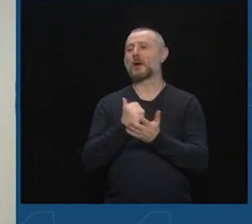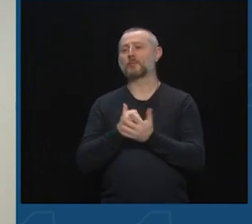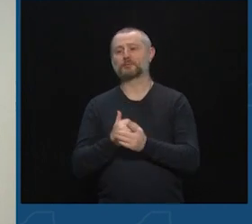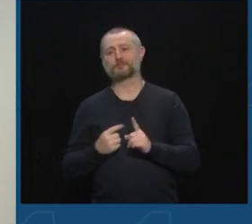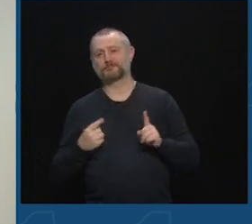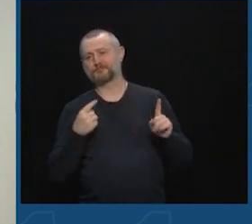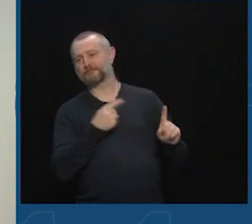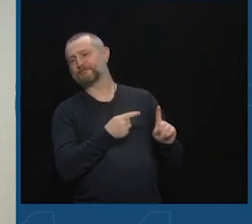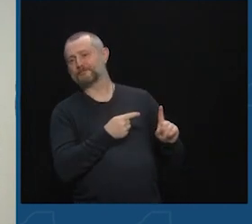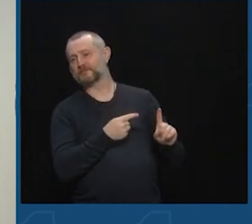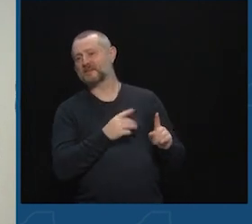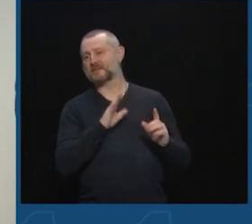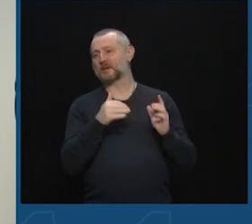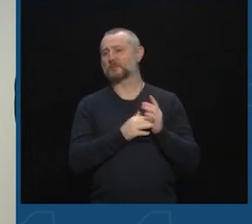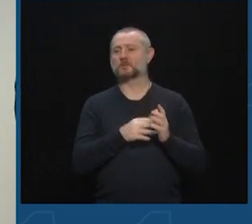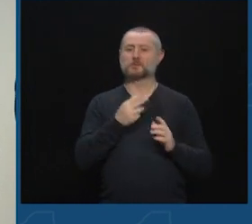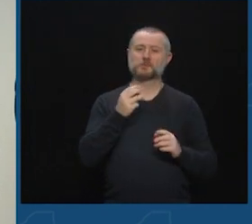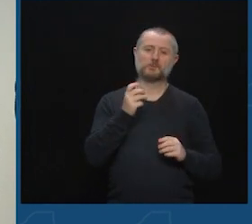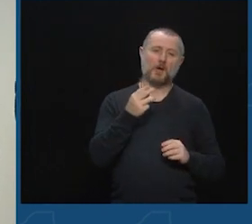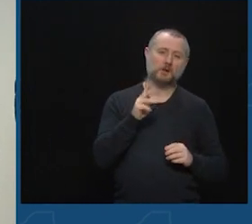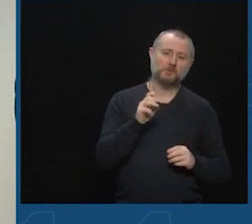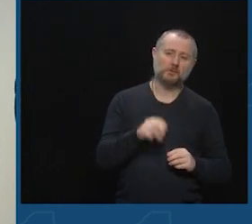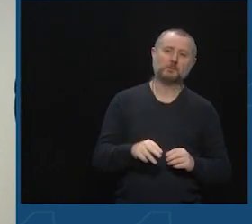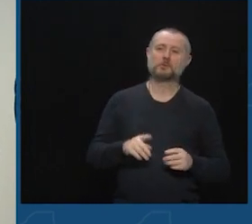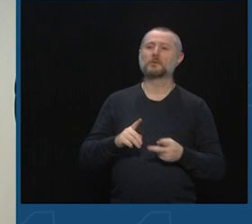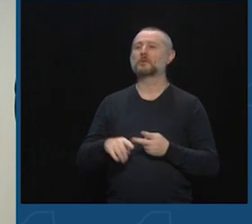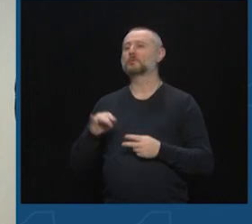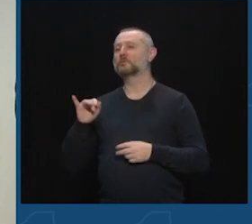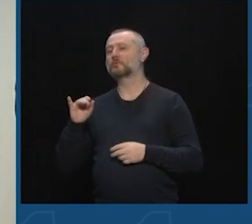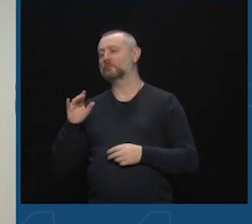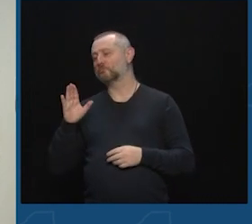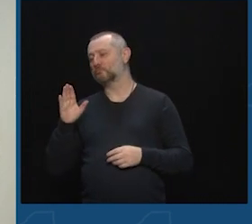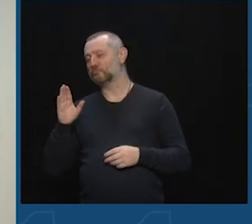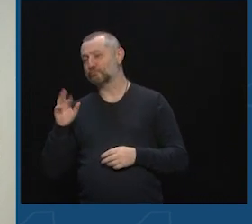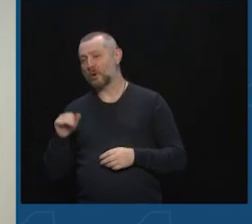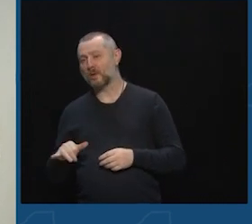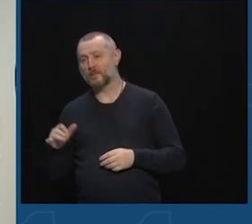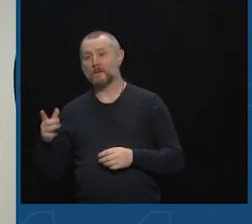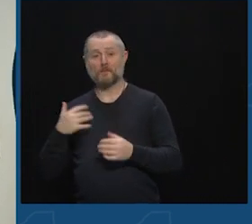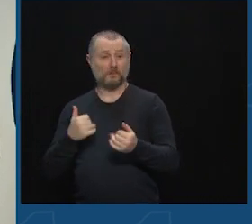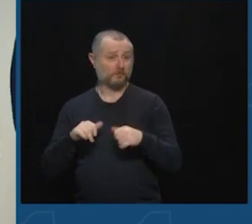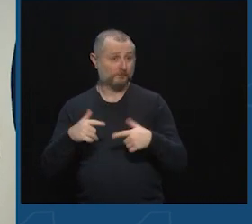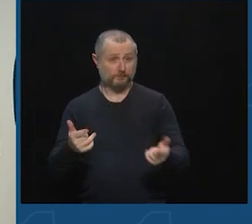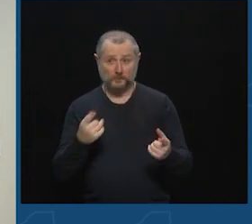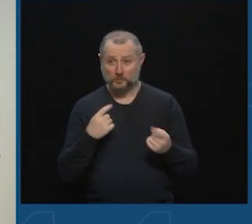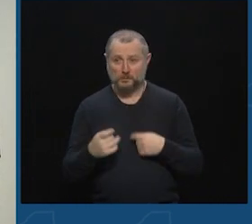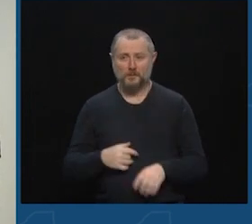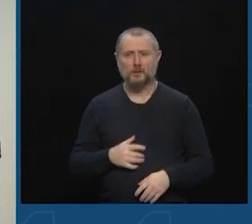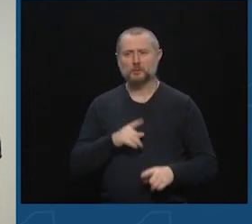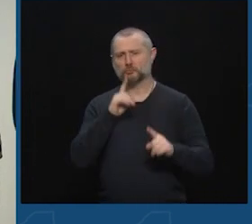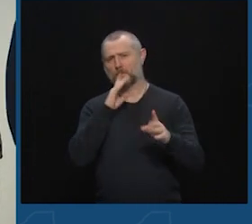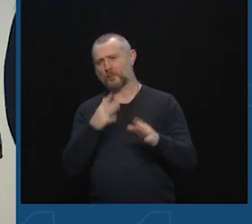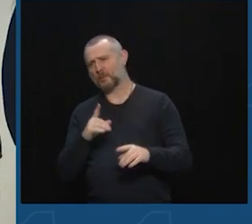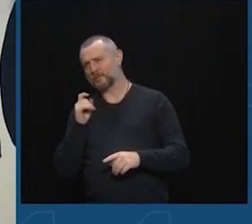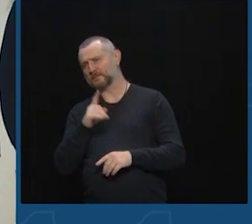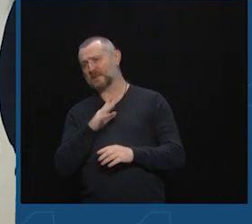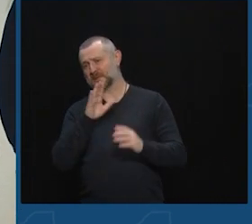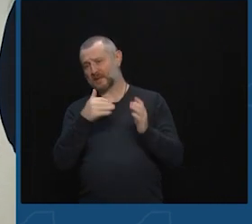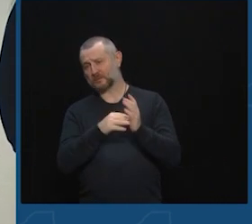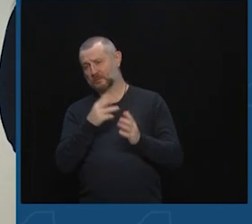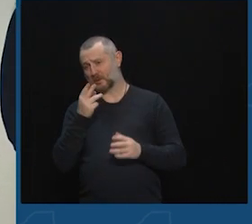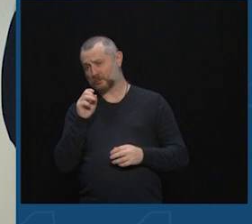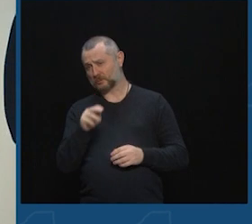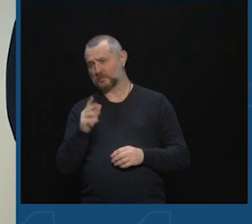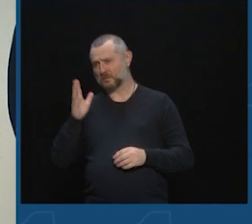Bray or the county executive. Otherwise, let's see what's on your mind. Well, first to you. Central Hudson's been called out by the state in the past for not